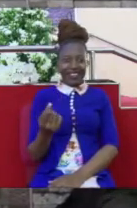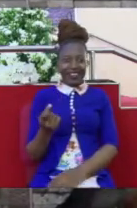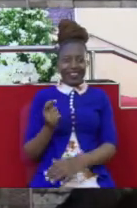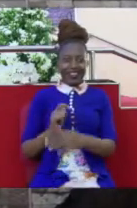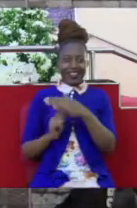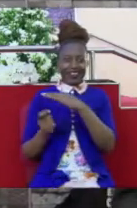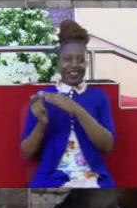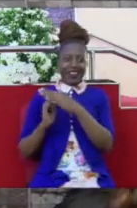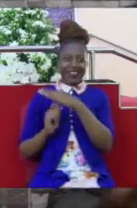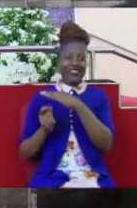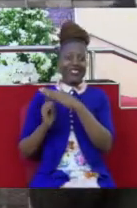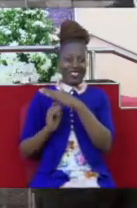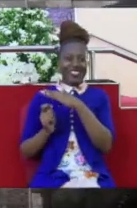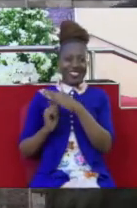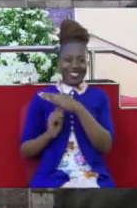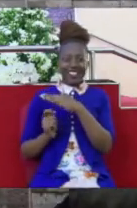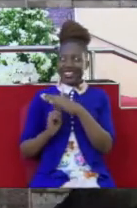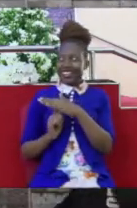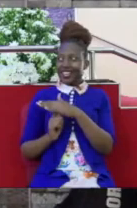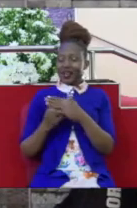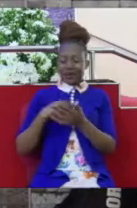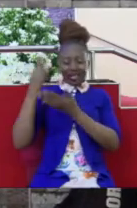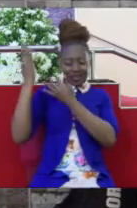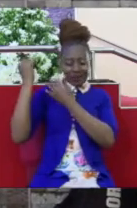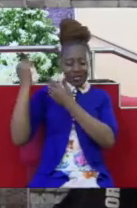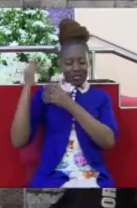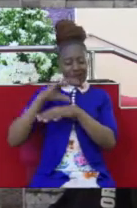Na nilikuwa nimesimama ningojea nitapata 1000 zangu 10.